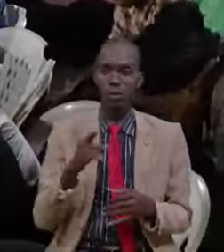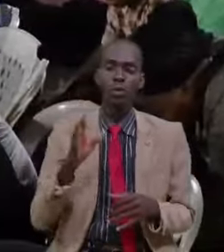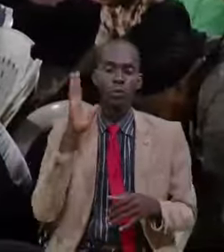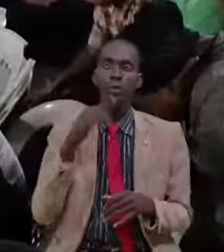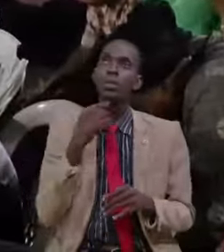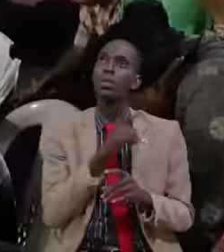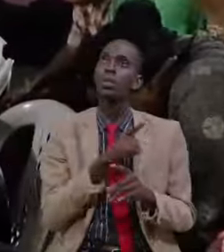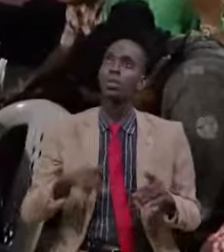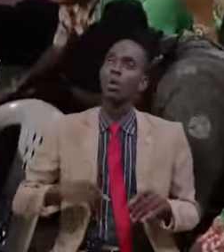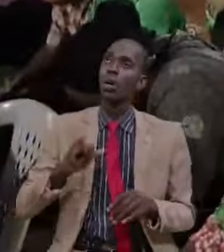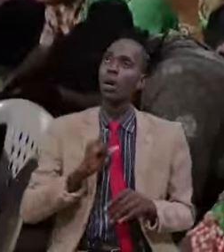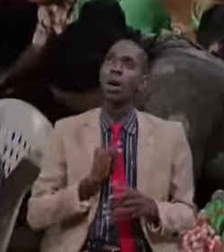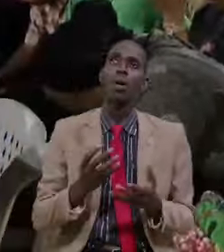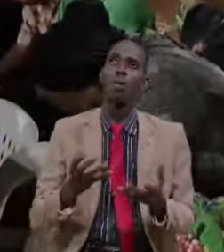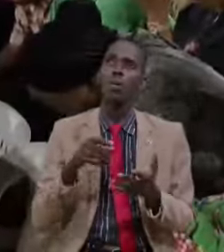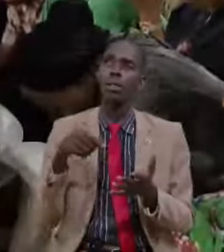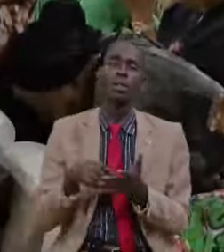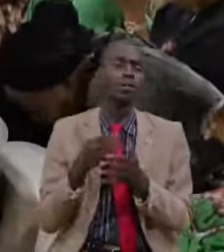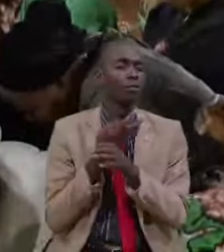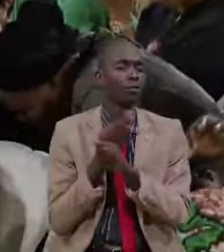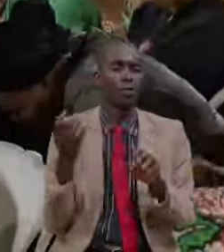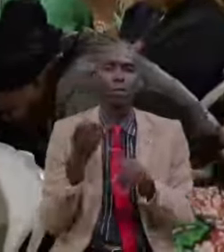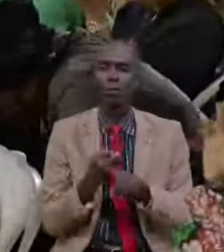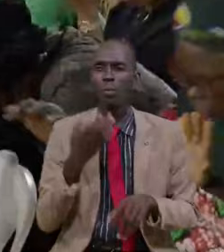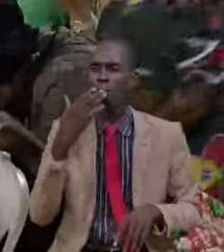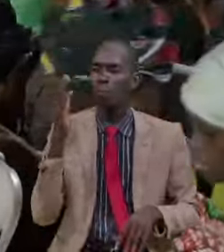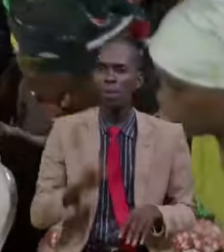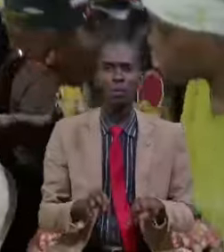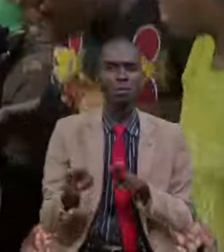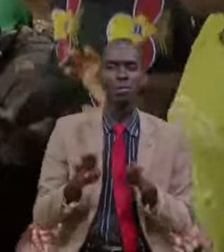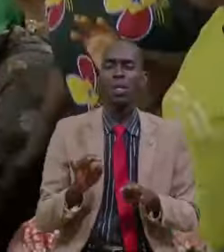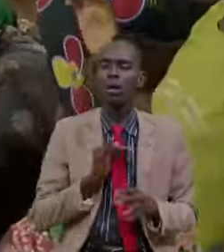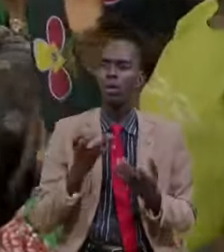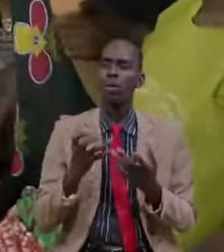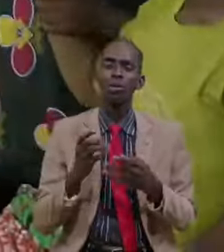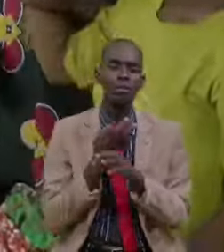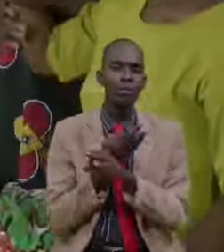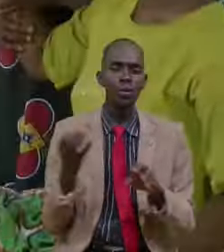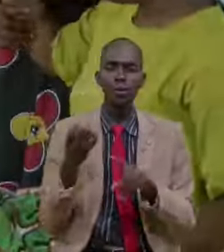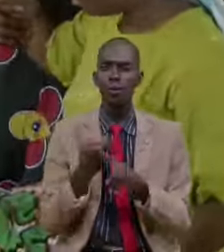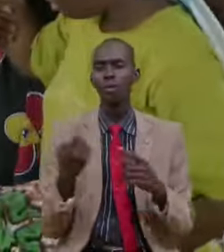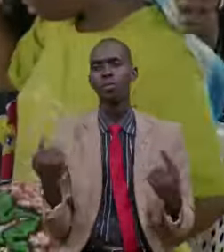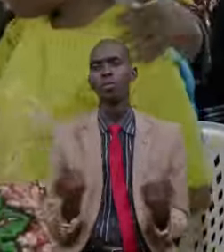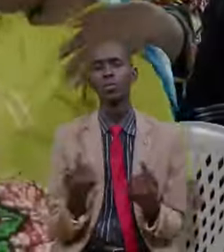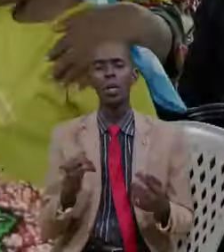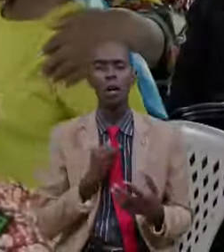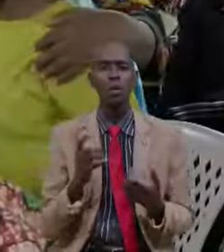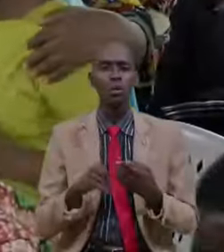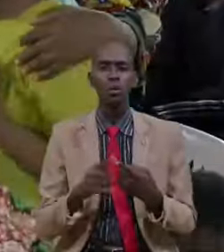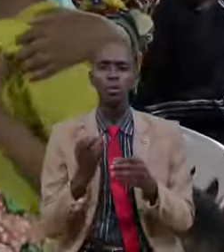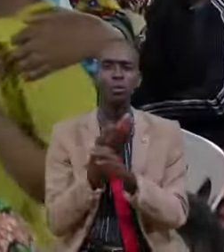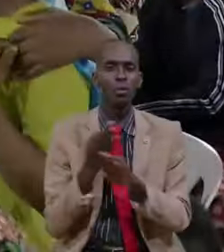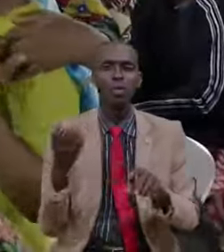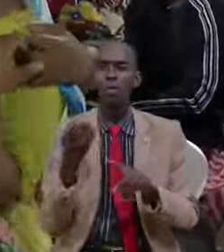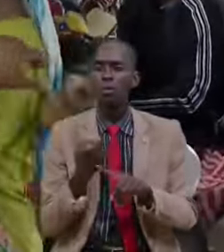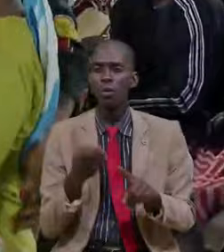from corruption, freedom from sin, freedom from evil, the love of evil. You want the